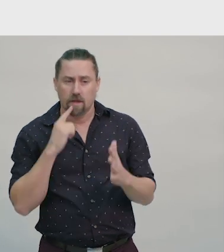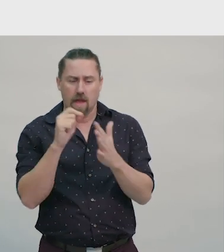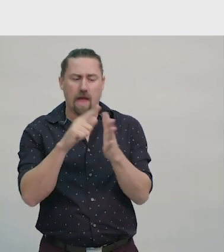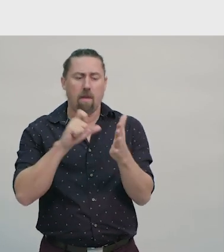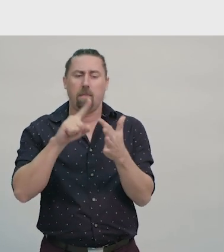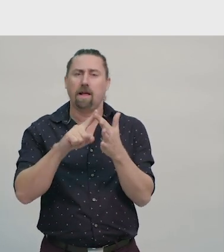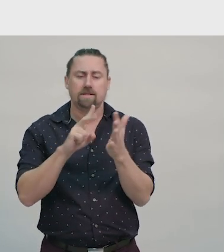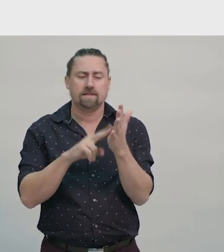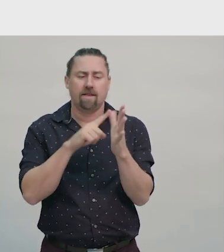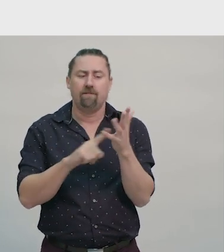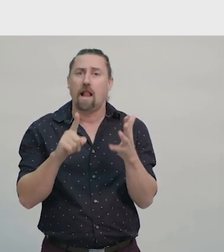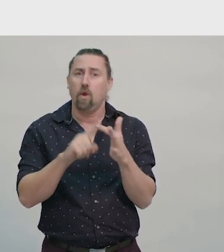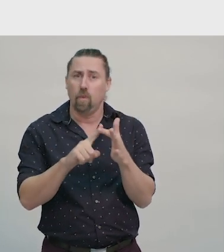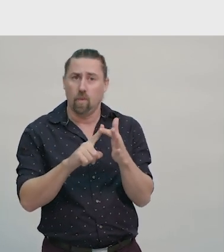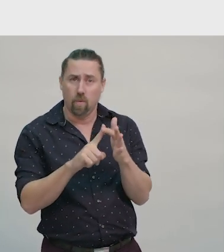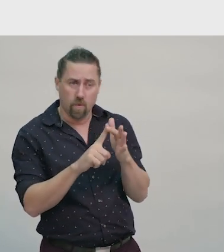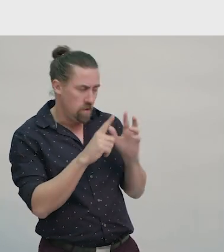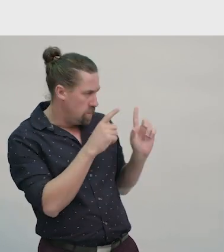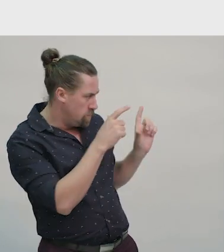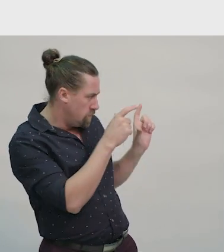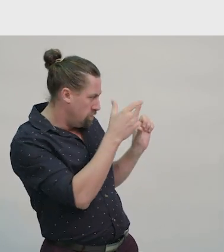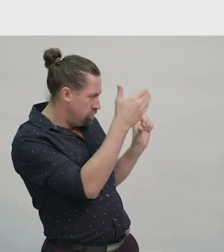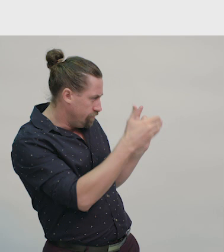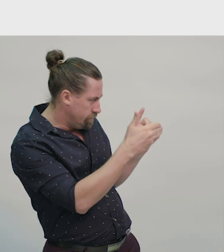We use the place value parts to split it.